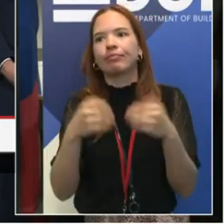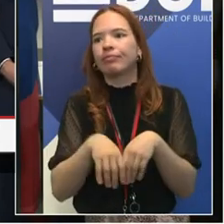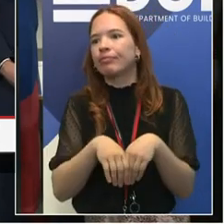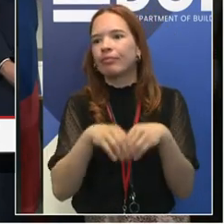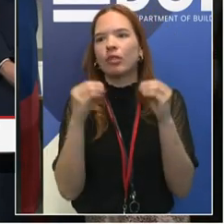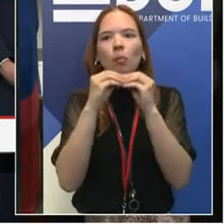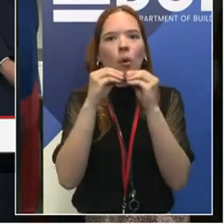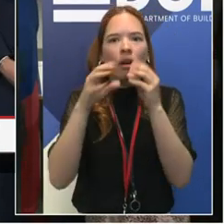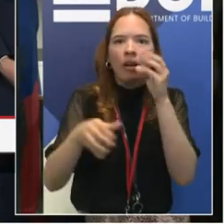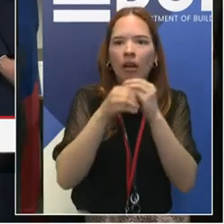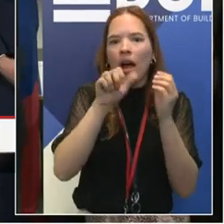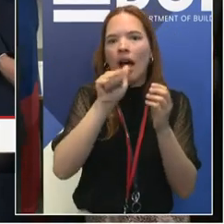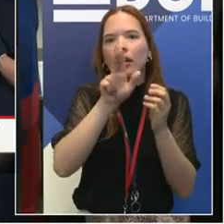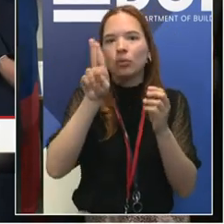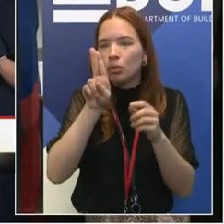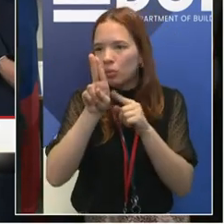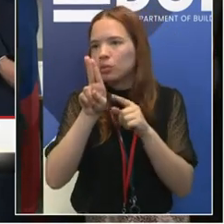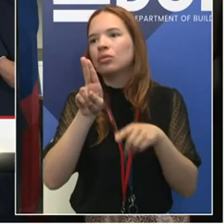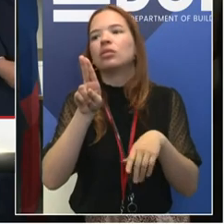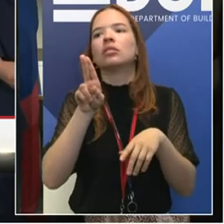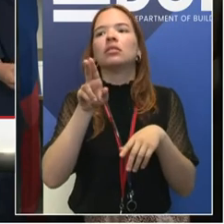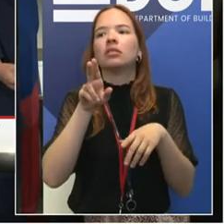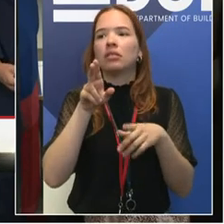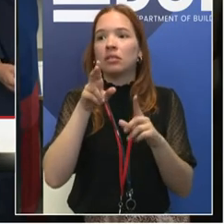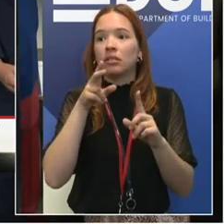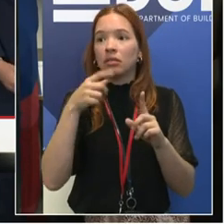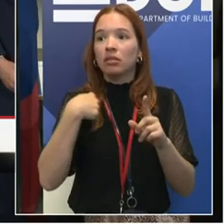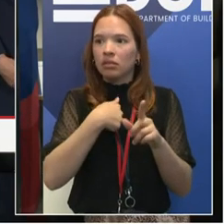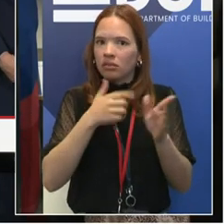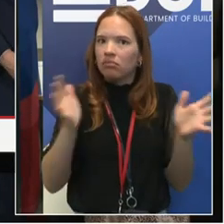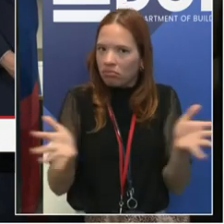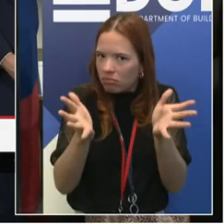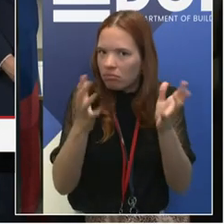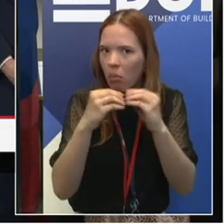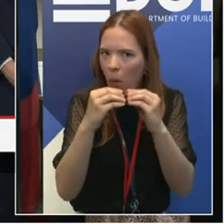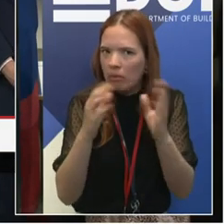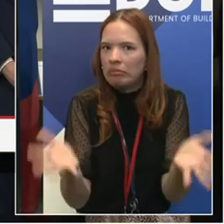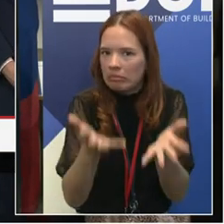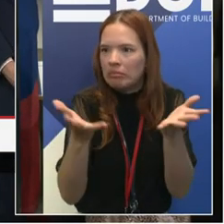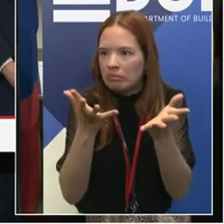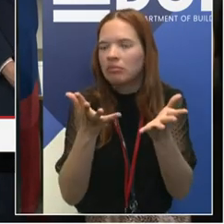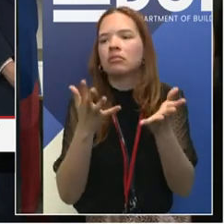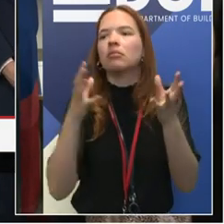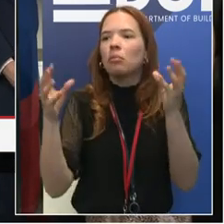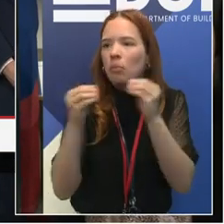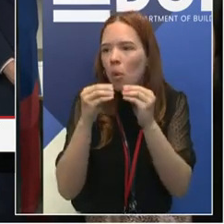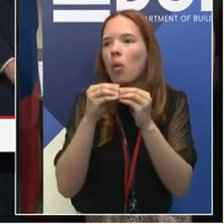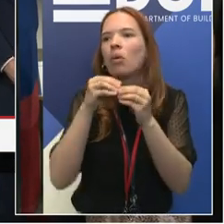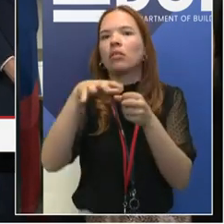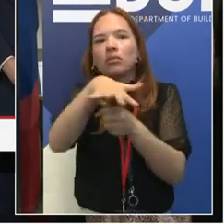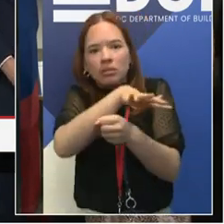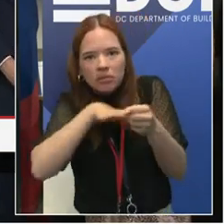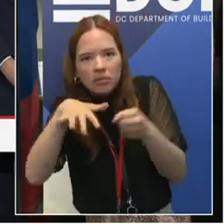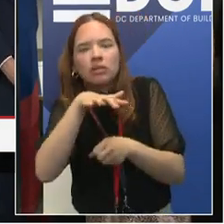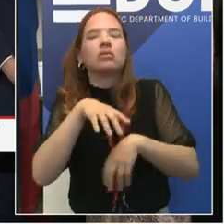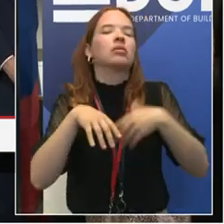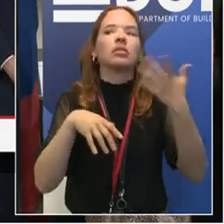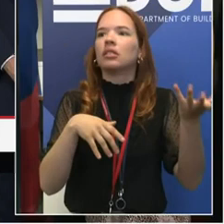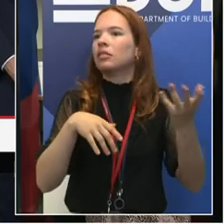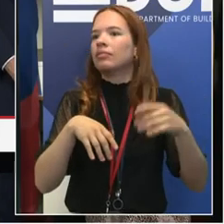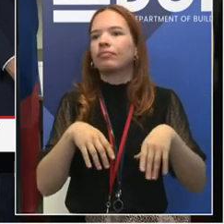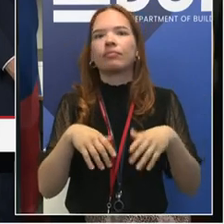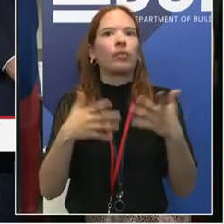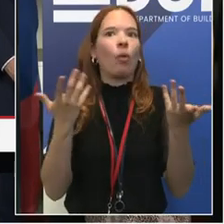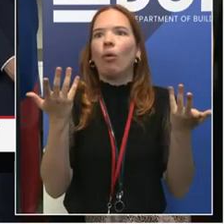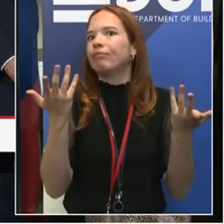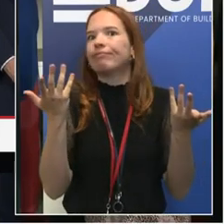an underutilized ability in the district to add more space, or to legalize the space